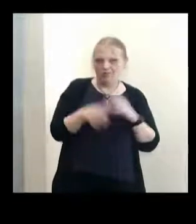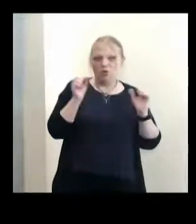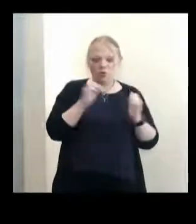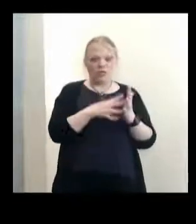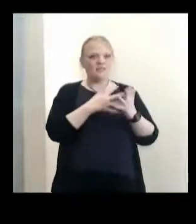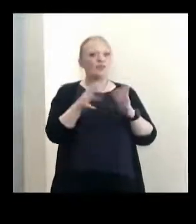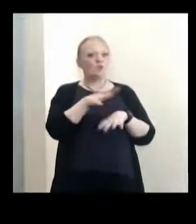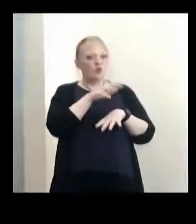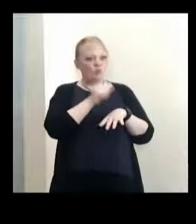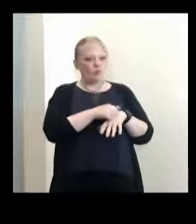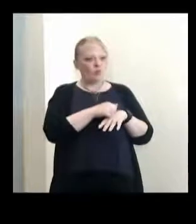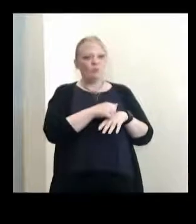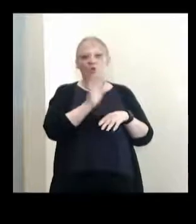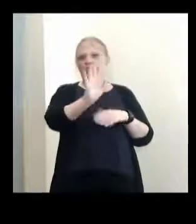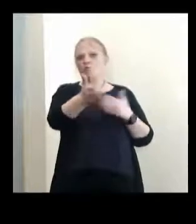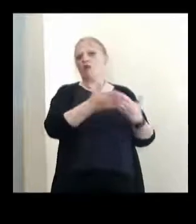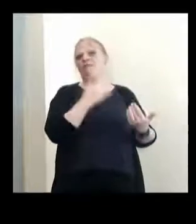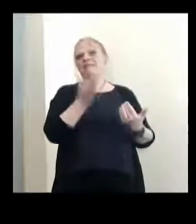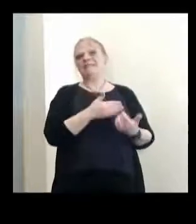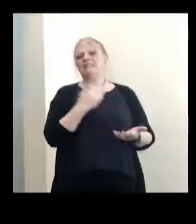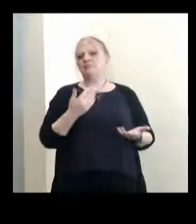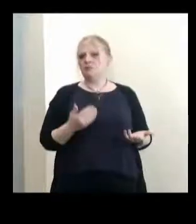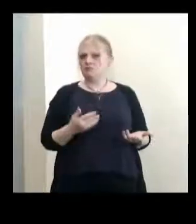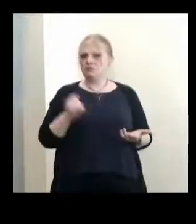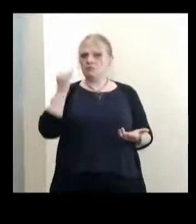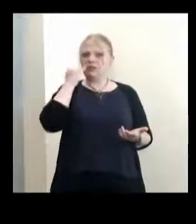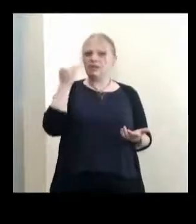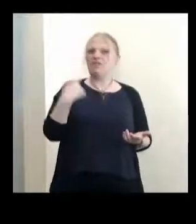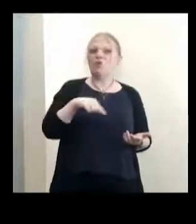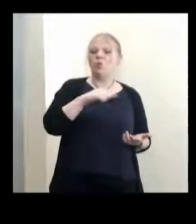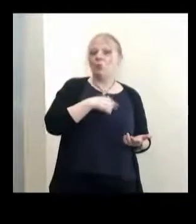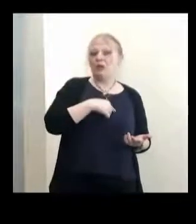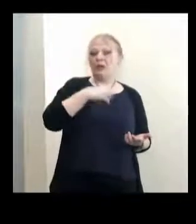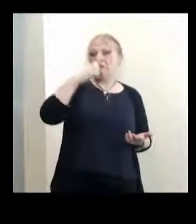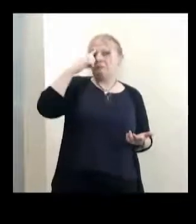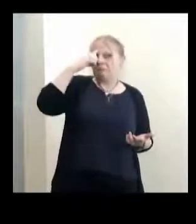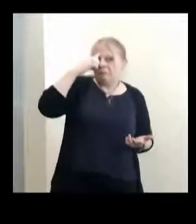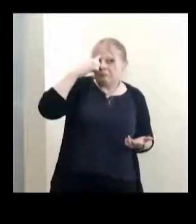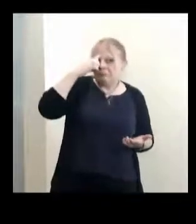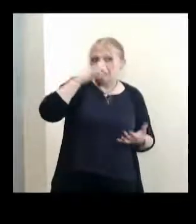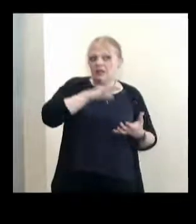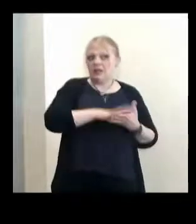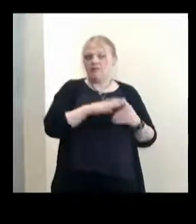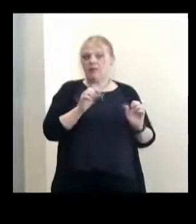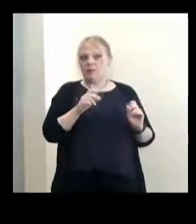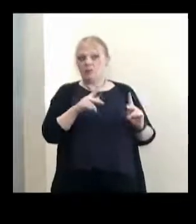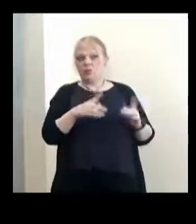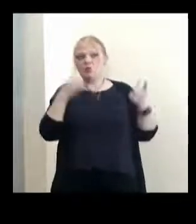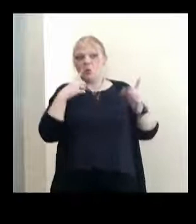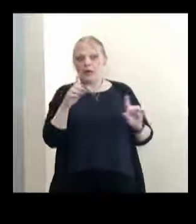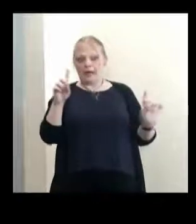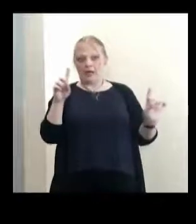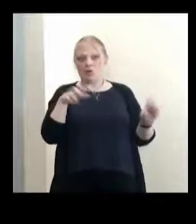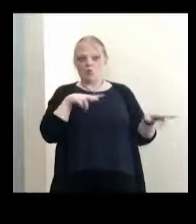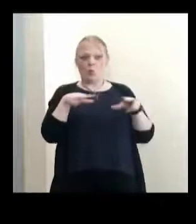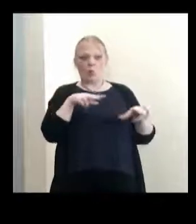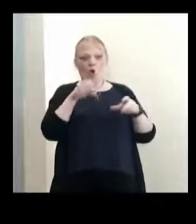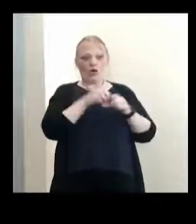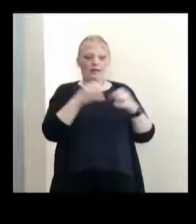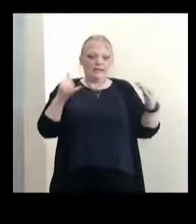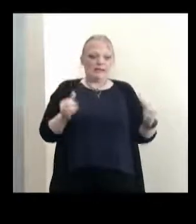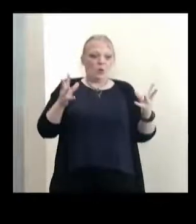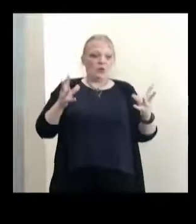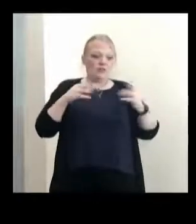at your convenience. If we believe that there's an opportunity to announce that walk-ins are now being accepted at this site, like we